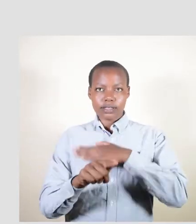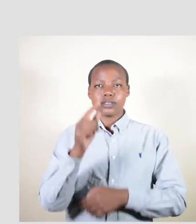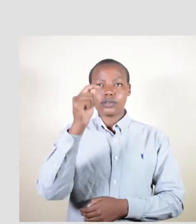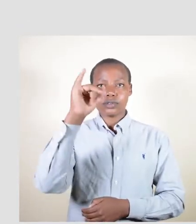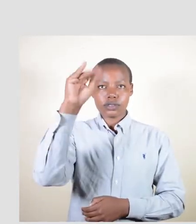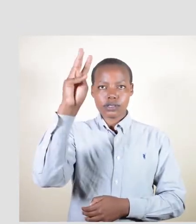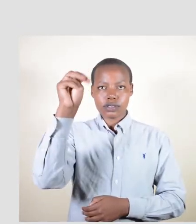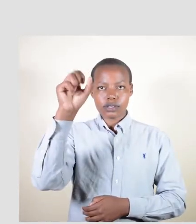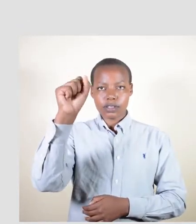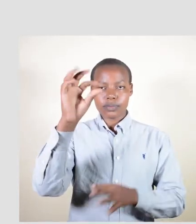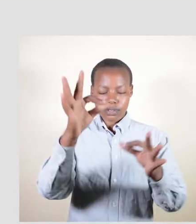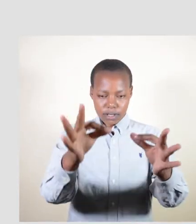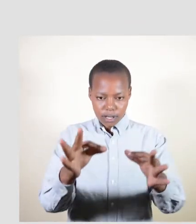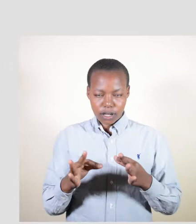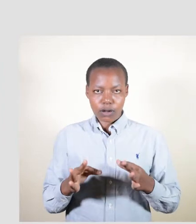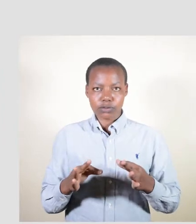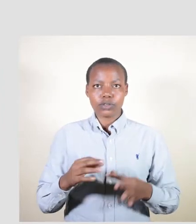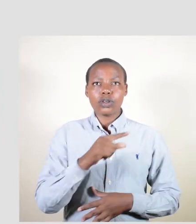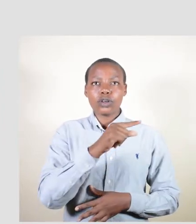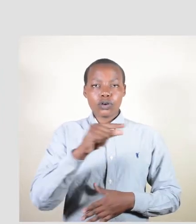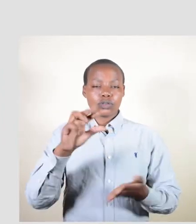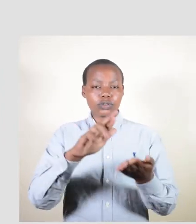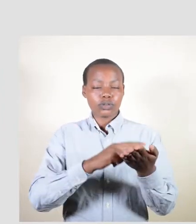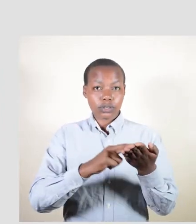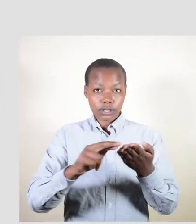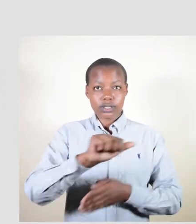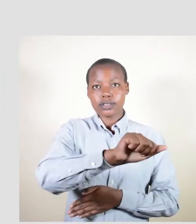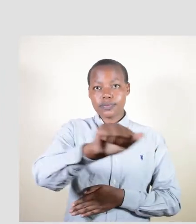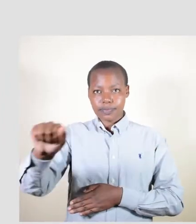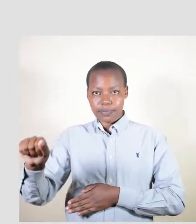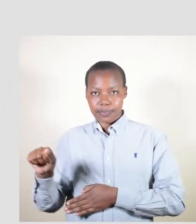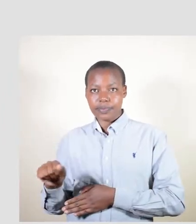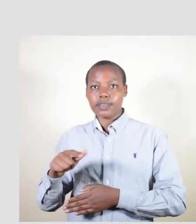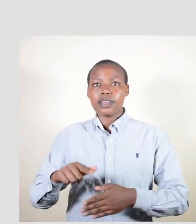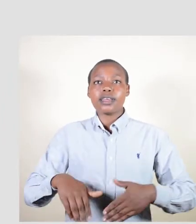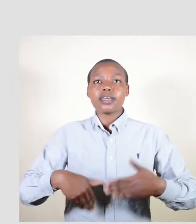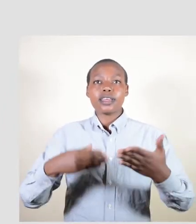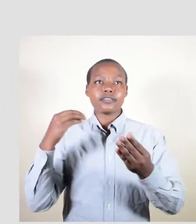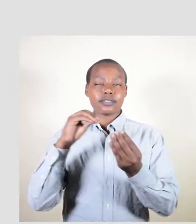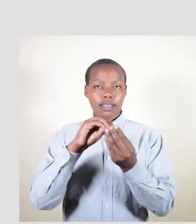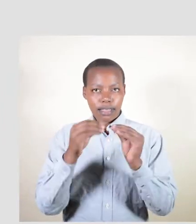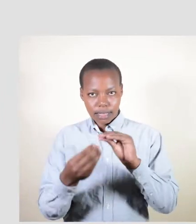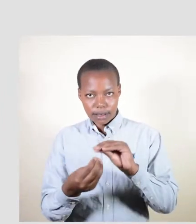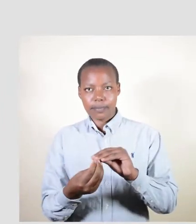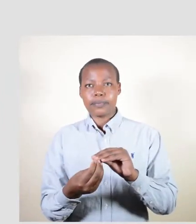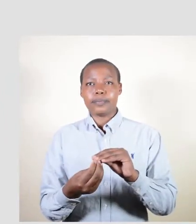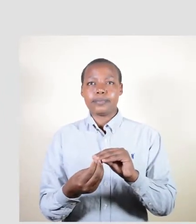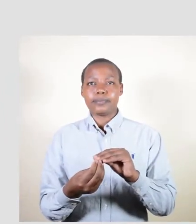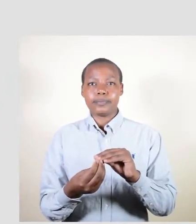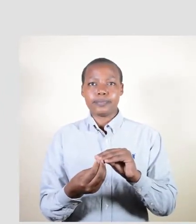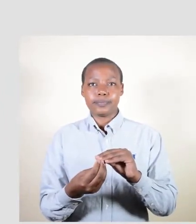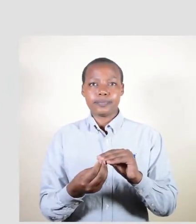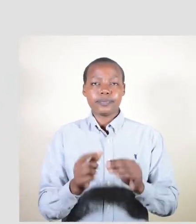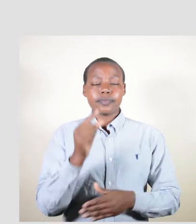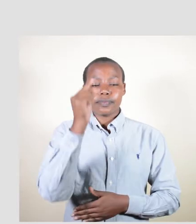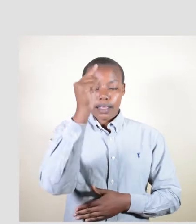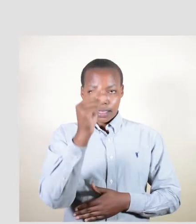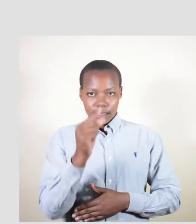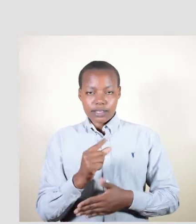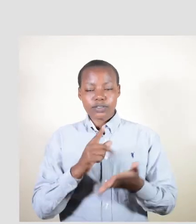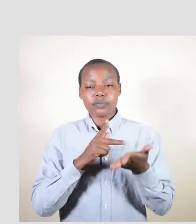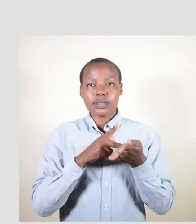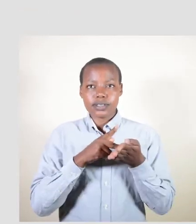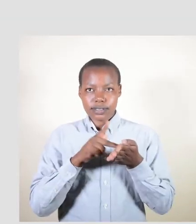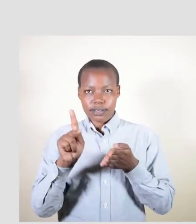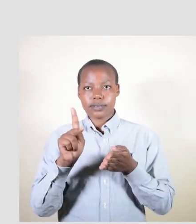www.ntsa.go.ke and logs into their TIMS account, goes to register motor vehicle, enters the chassis number and the entry number.